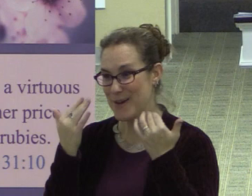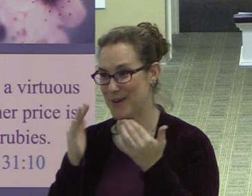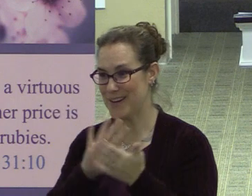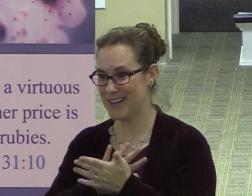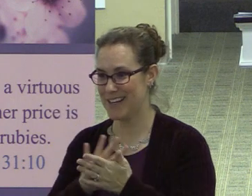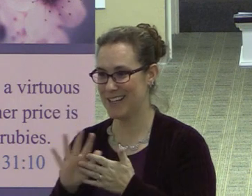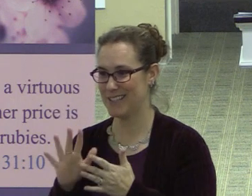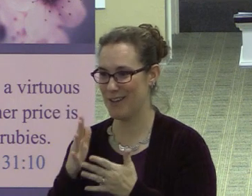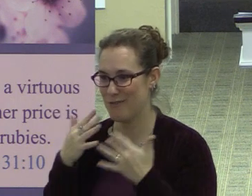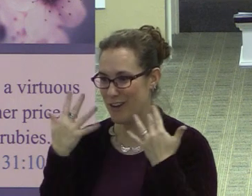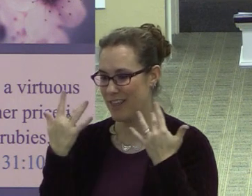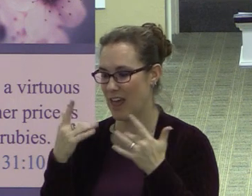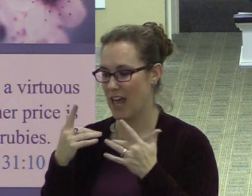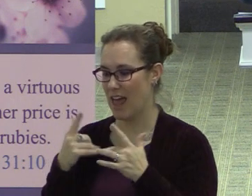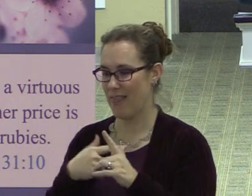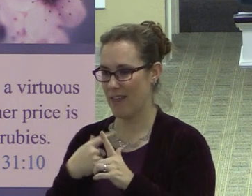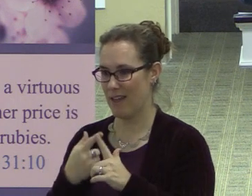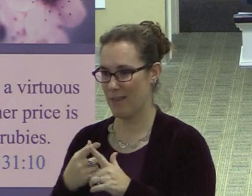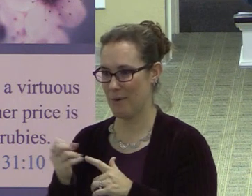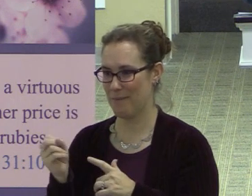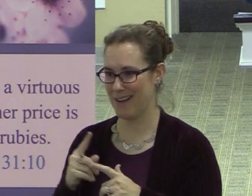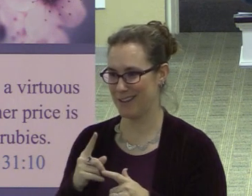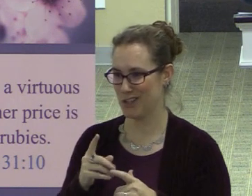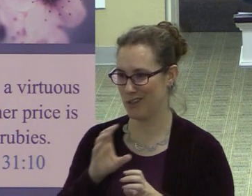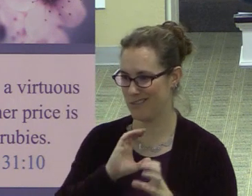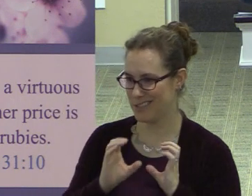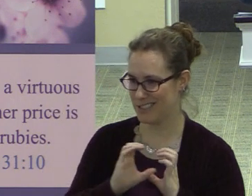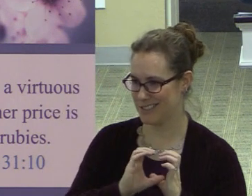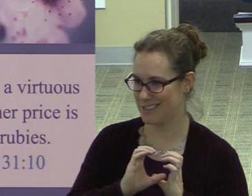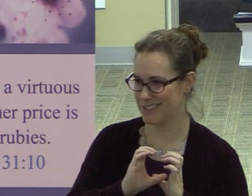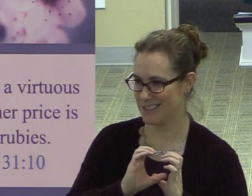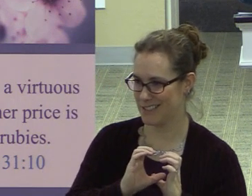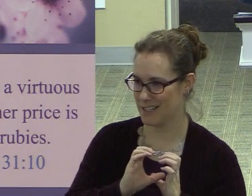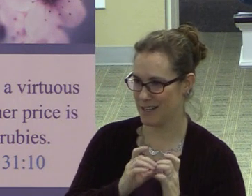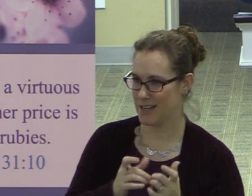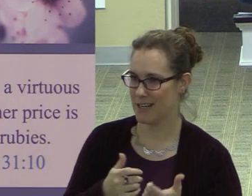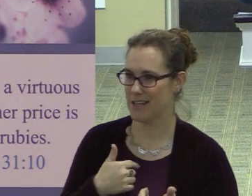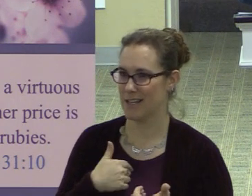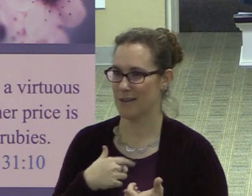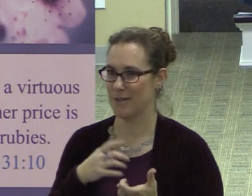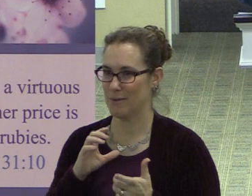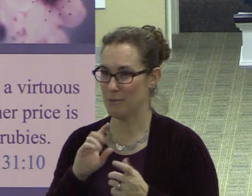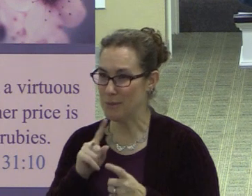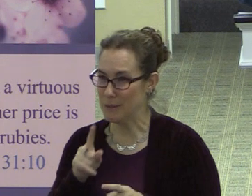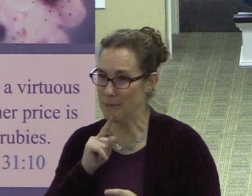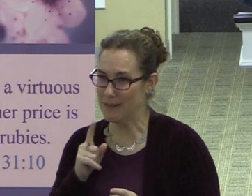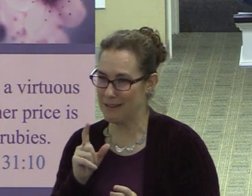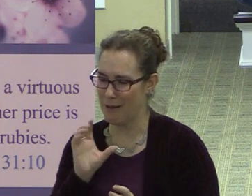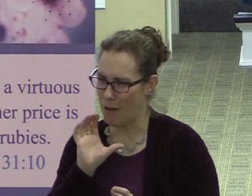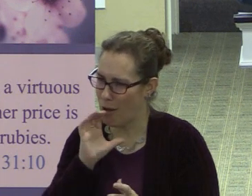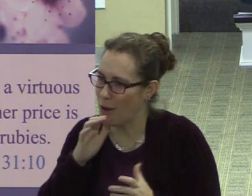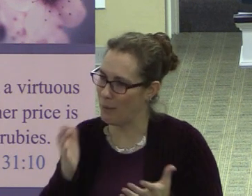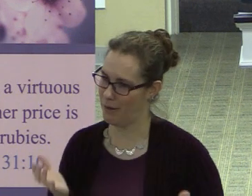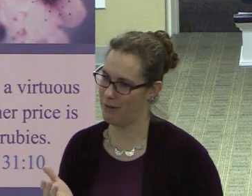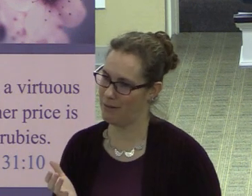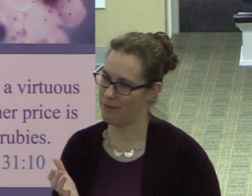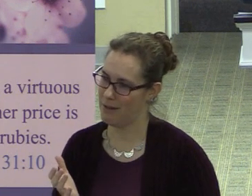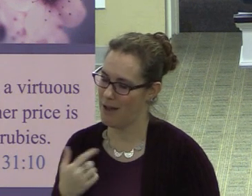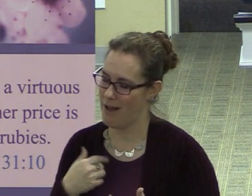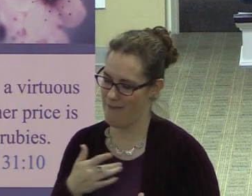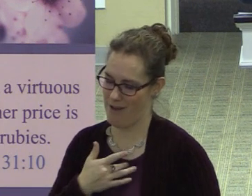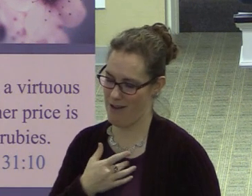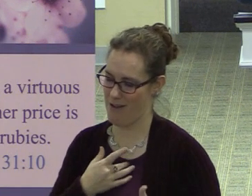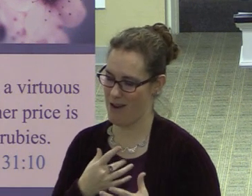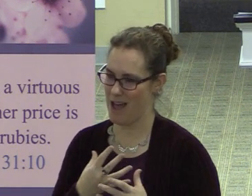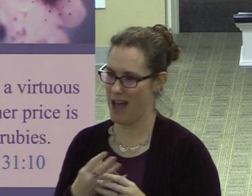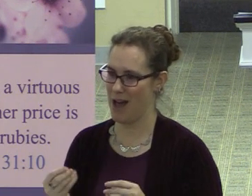then they just went right back to their conversation. She said, I was just there. She said, to be honest, it was really, really awkward. She said, I felt out of